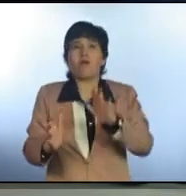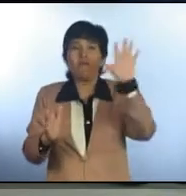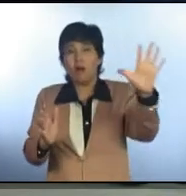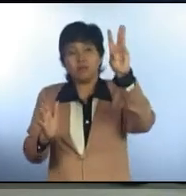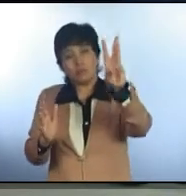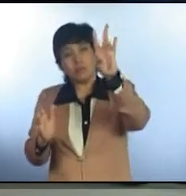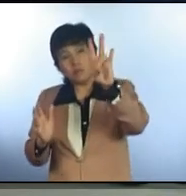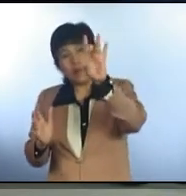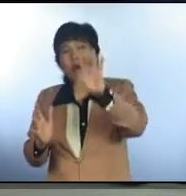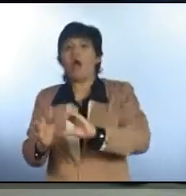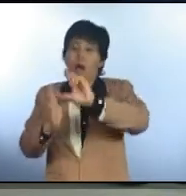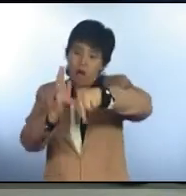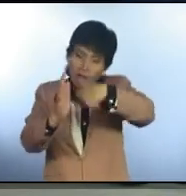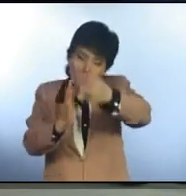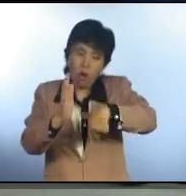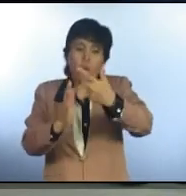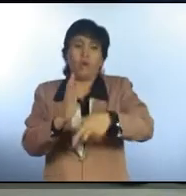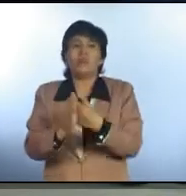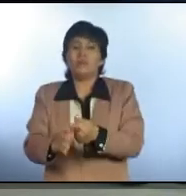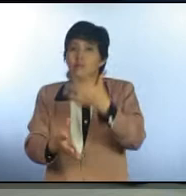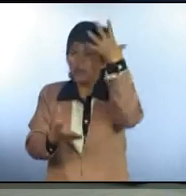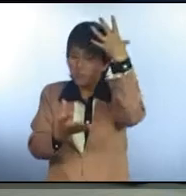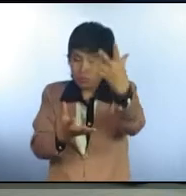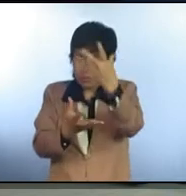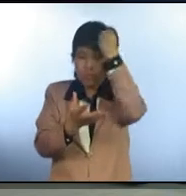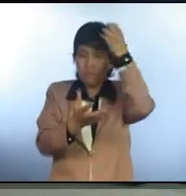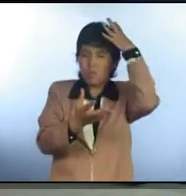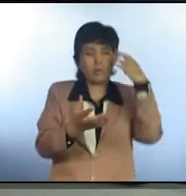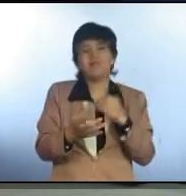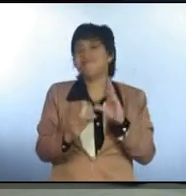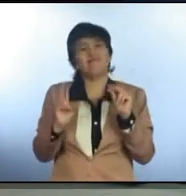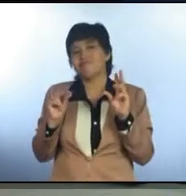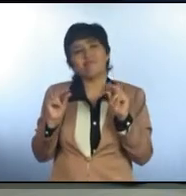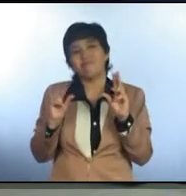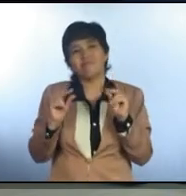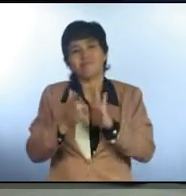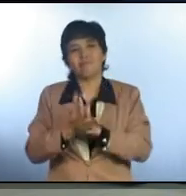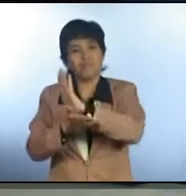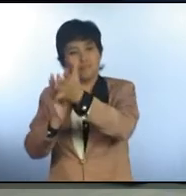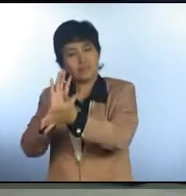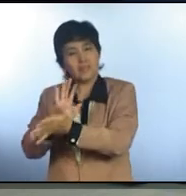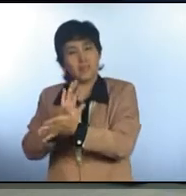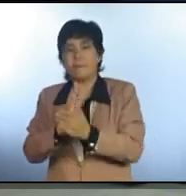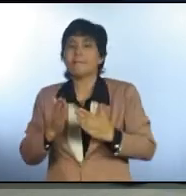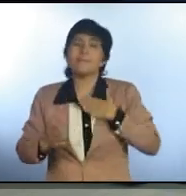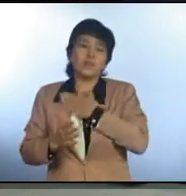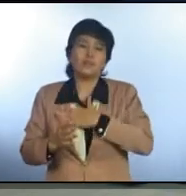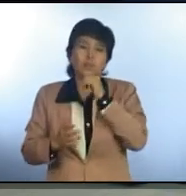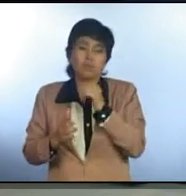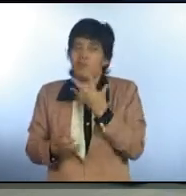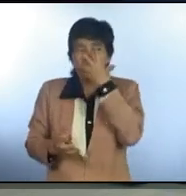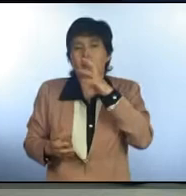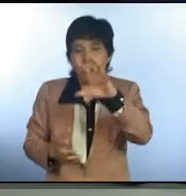5-6 hours of learning, 5-6 hours of knowledge. No, not at all. Okay? So please do not scold your